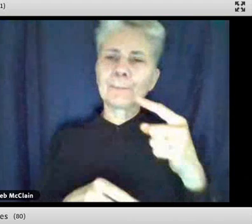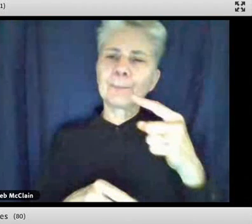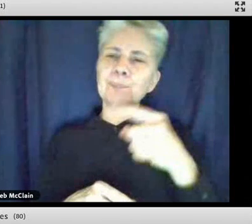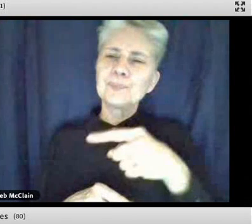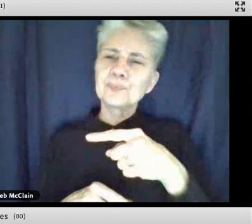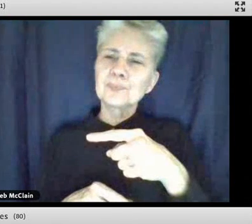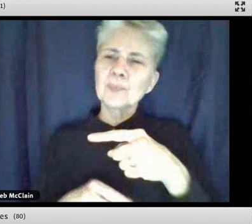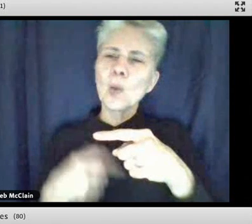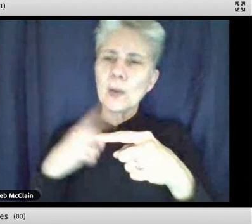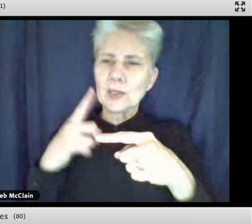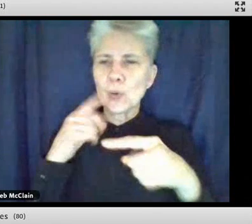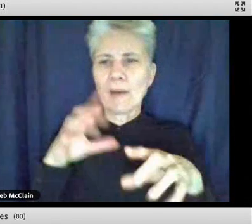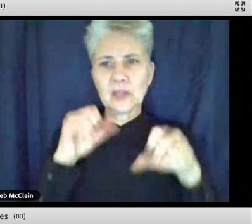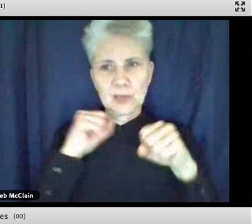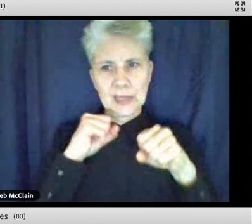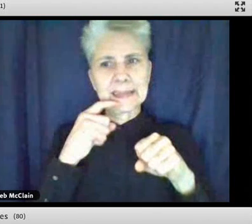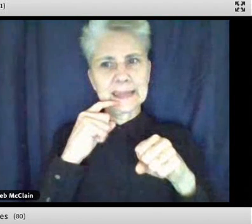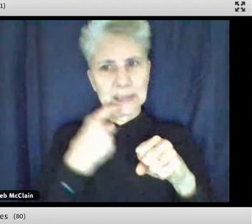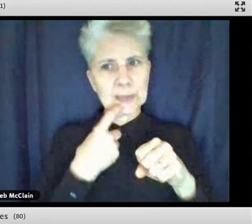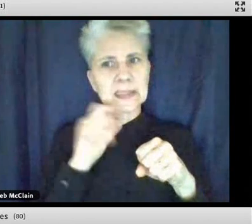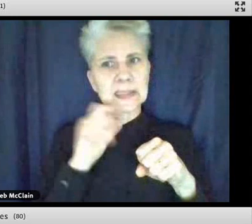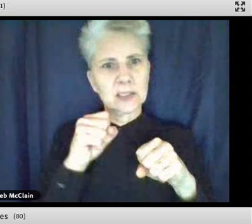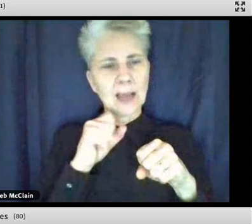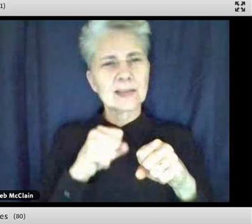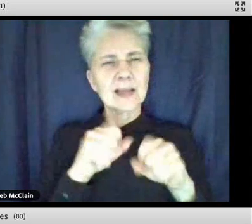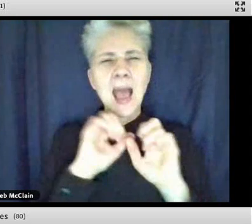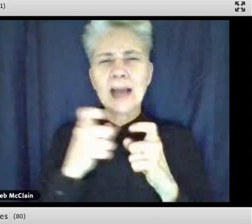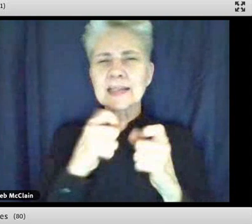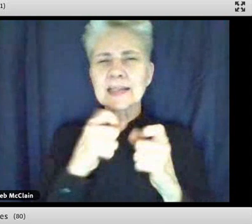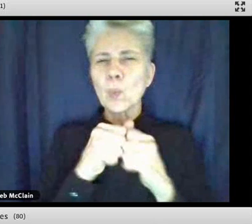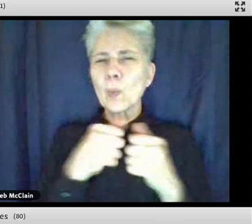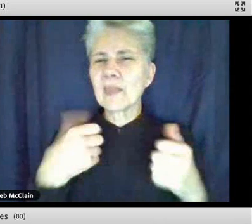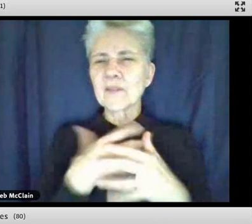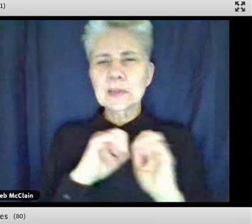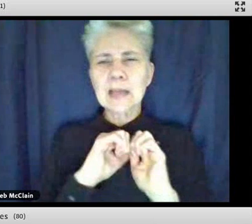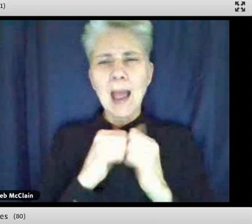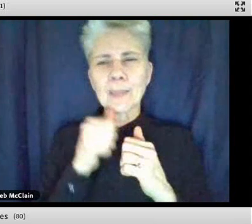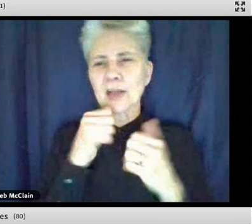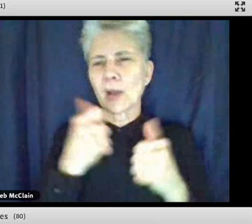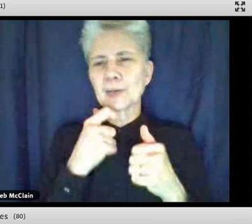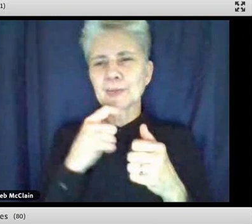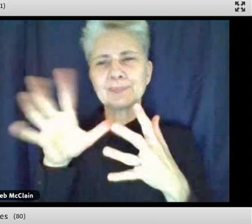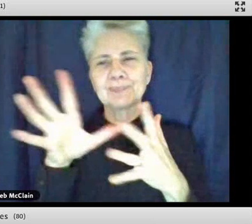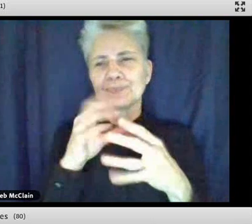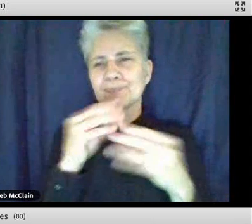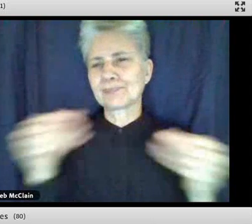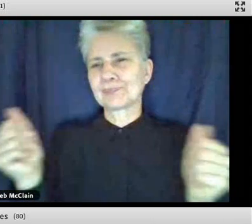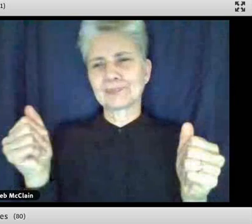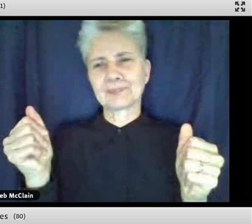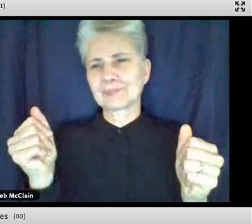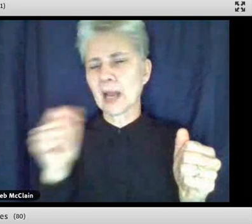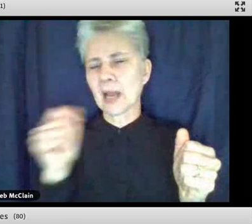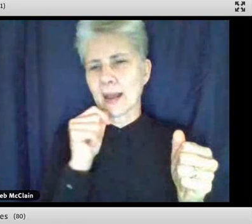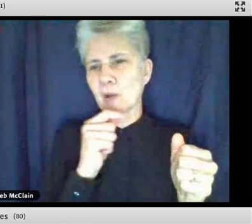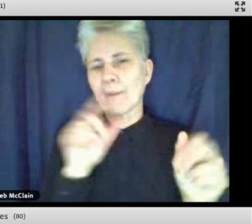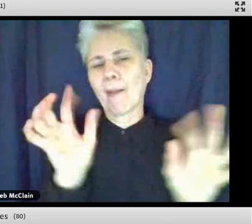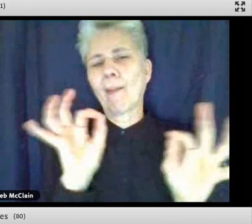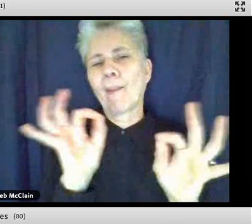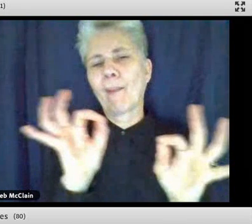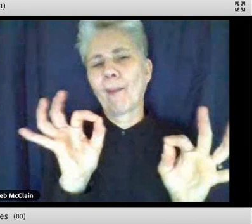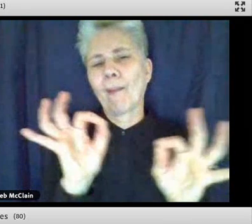have to take this serious. So how can you deal with these fears? And again, I'm not trying to make light of them. I'm not trying to make light of the virus.